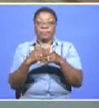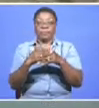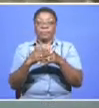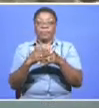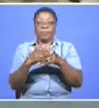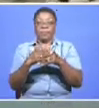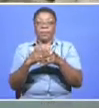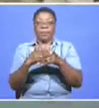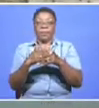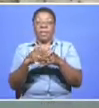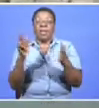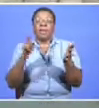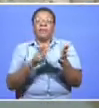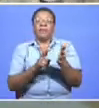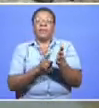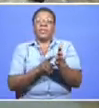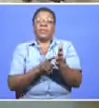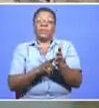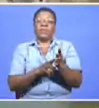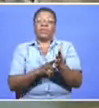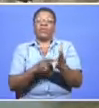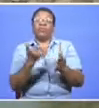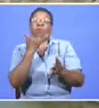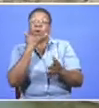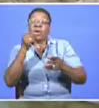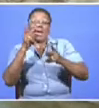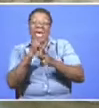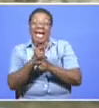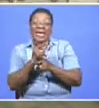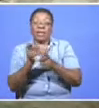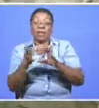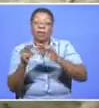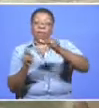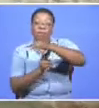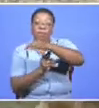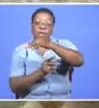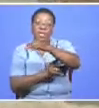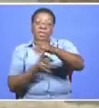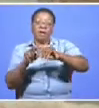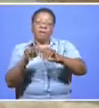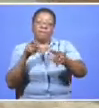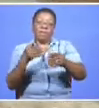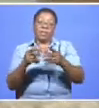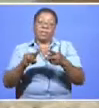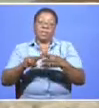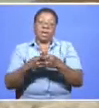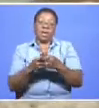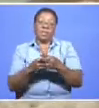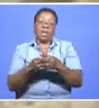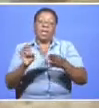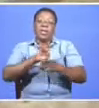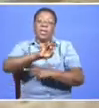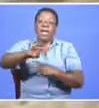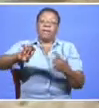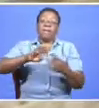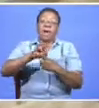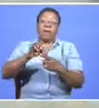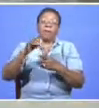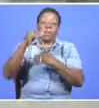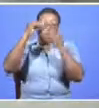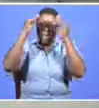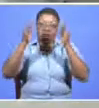happening. This was the wrong decision from the start, and we're going to do it right. Environment Minister, the Honorable Romuald